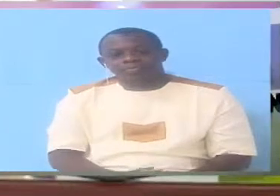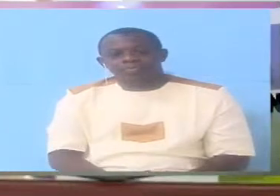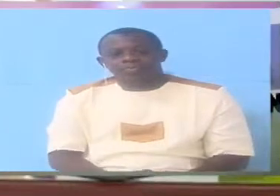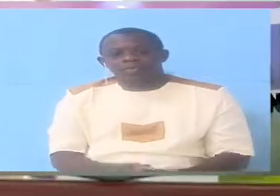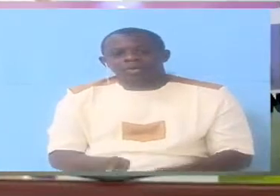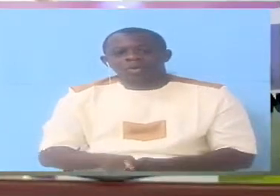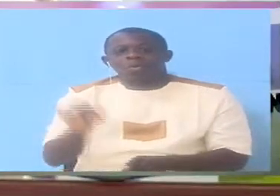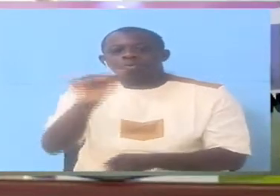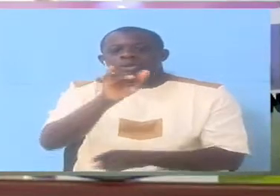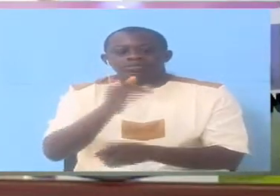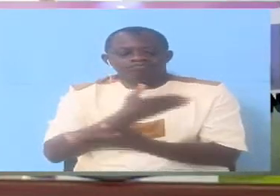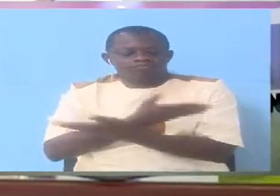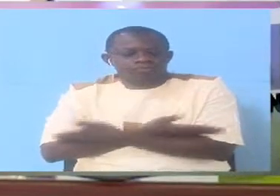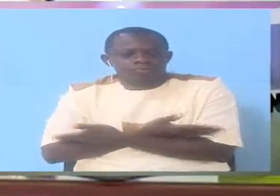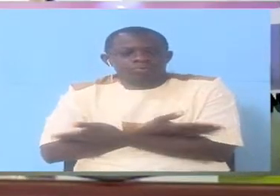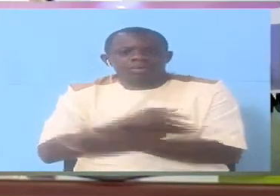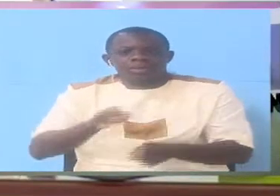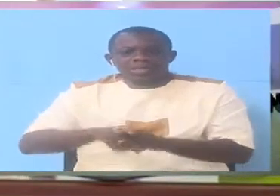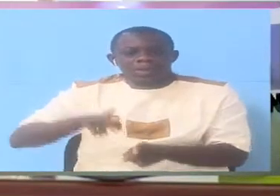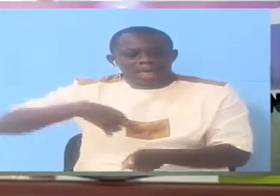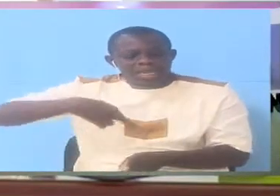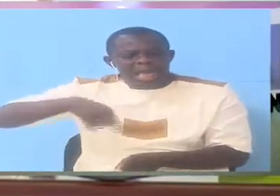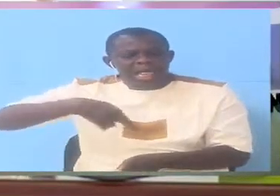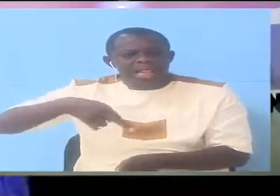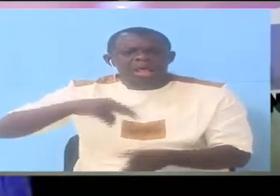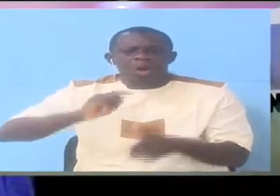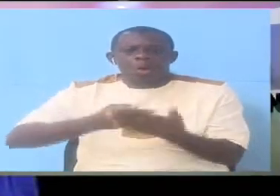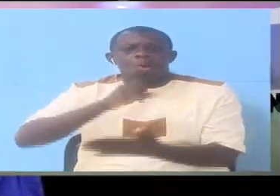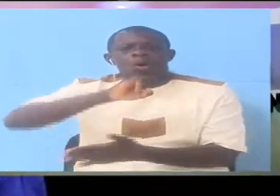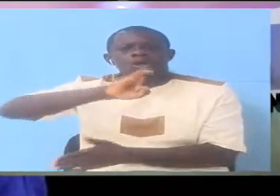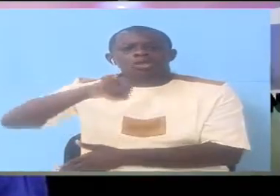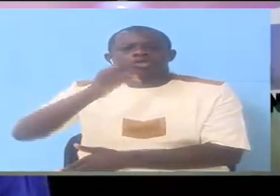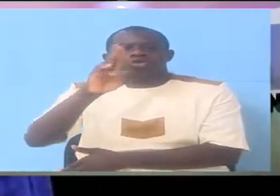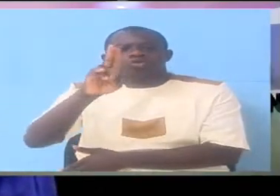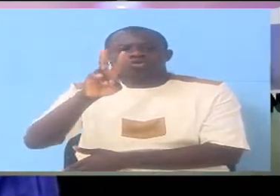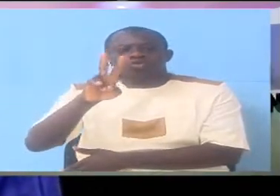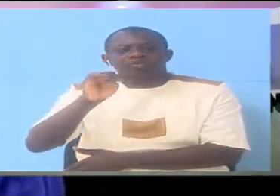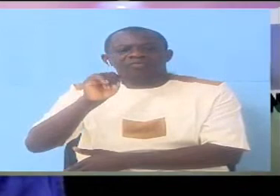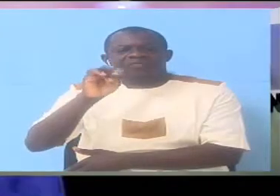Which jersey? Real Madrid, Juventus, or France?